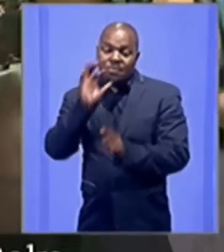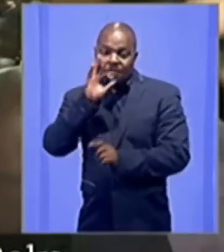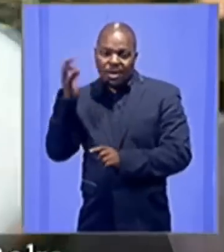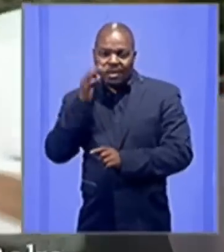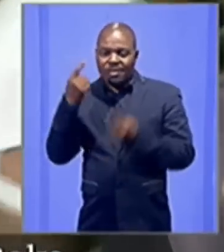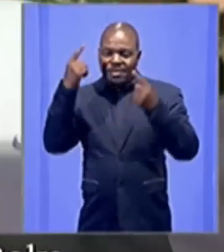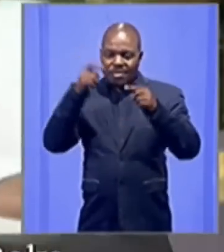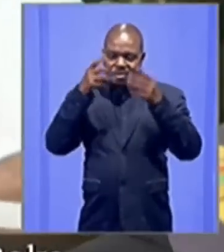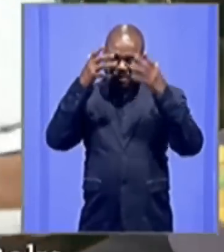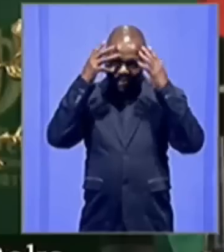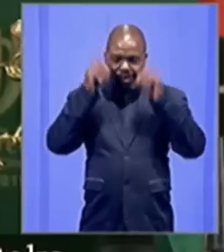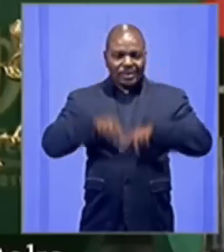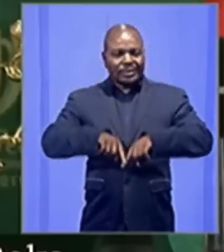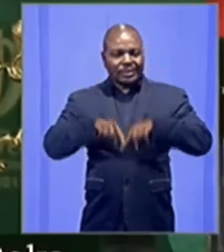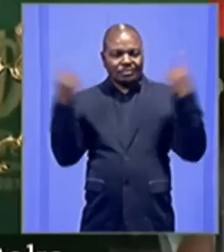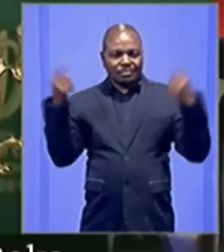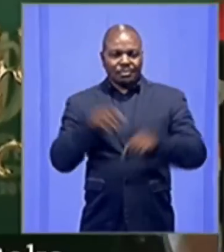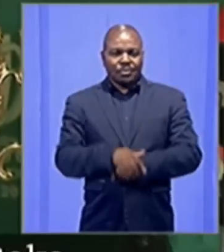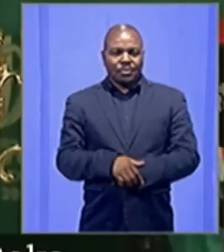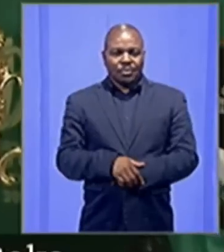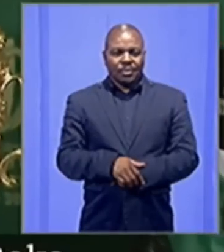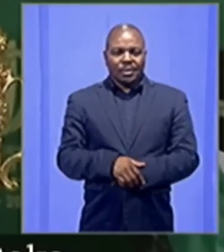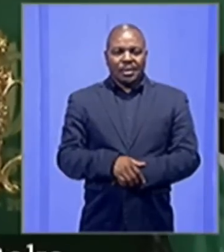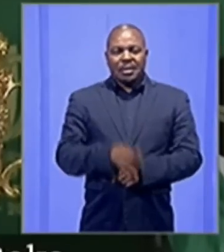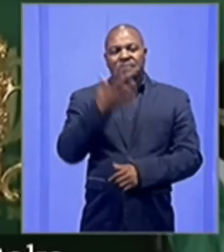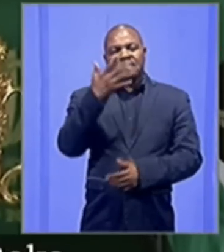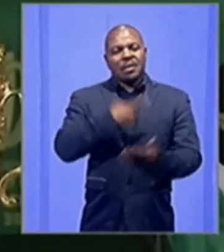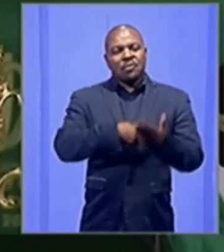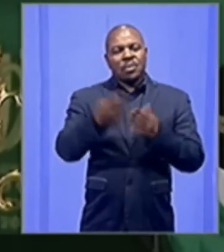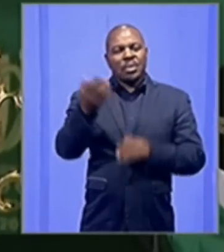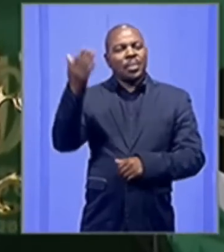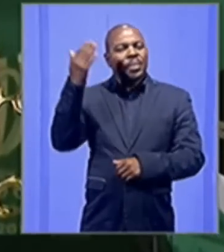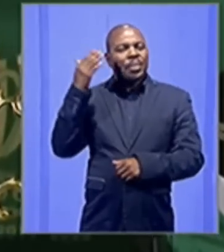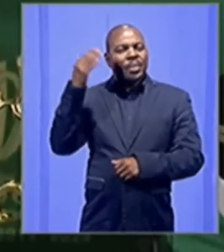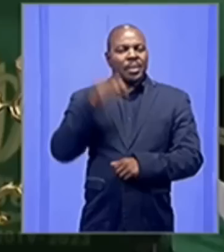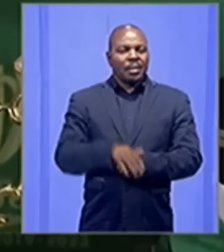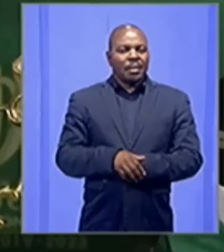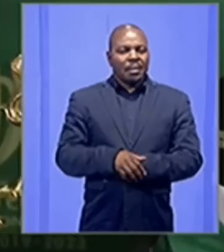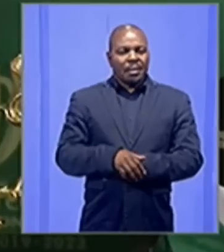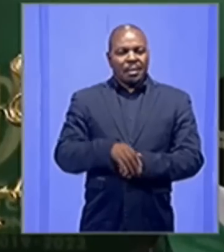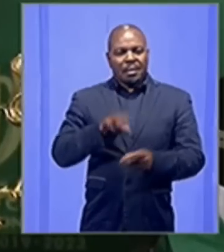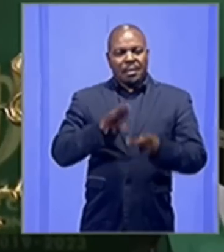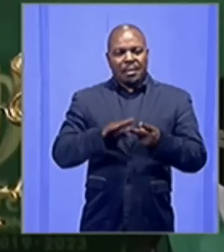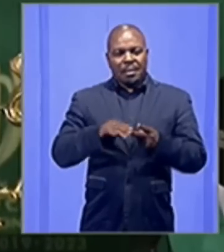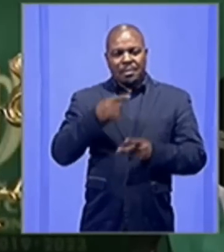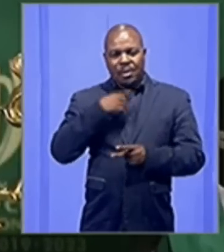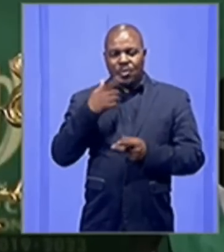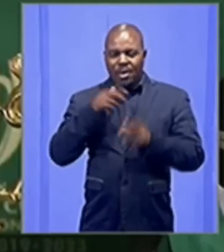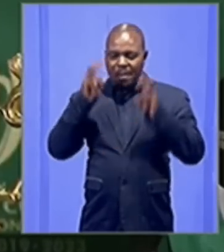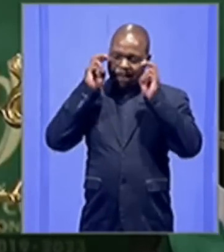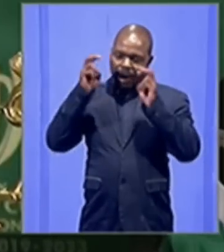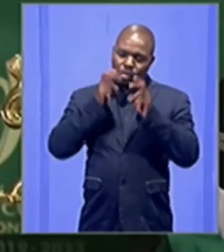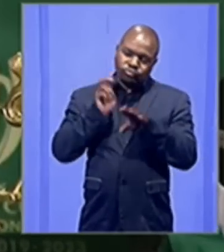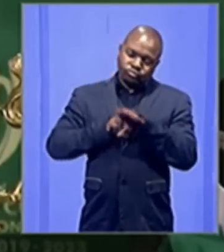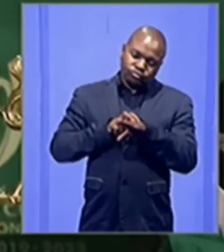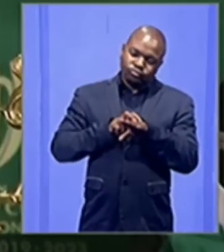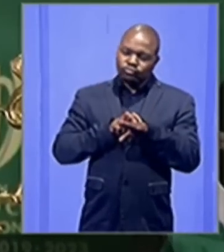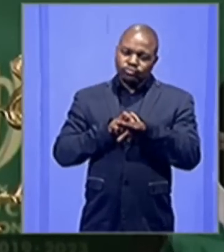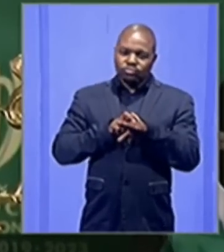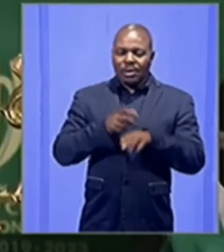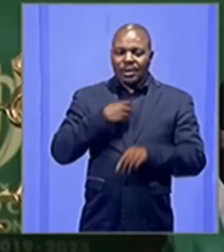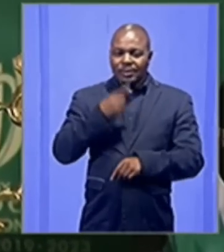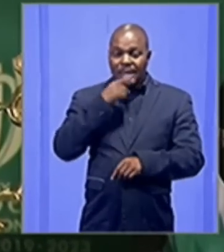o mofsa. Yeah, so it was about 5 weeks ago. I think me and Archie Snyman spoke on the bus, and I just